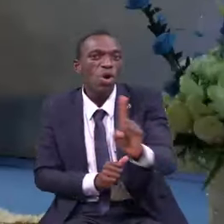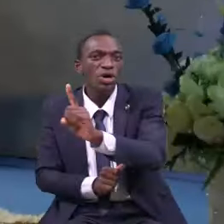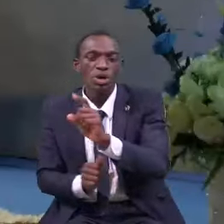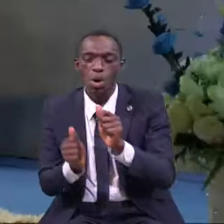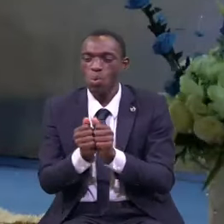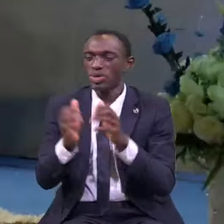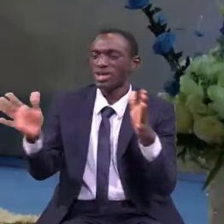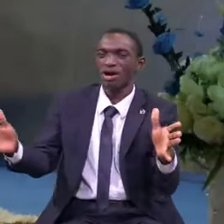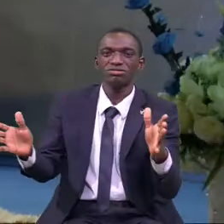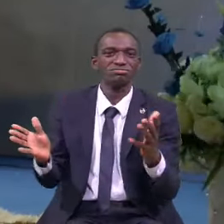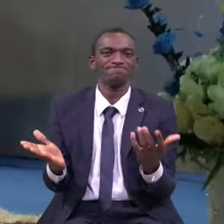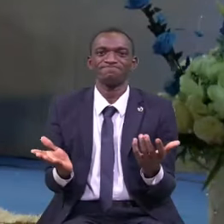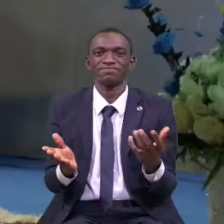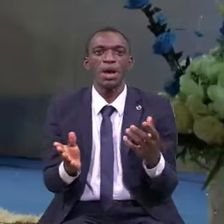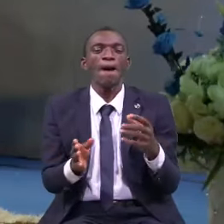partiality.